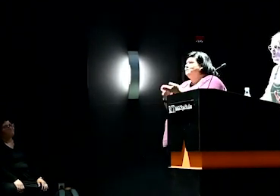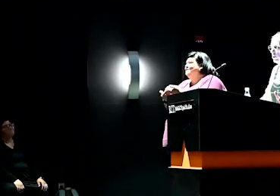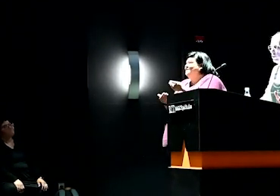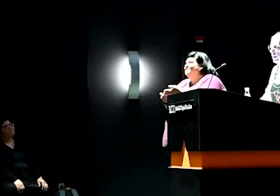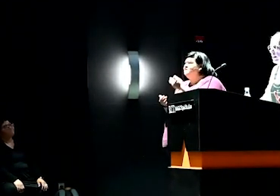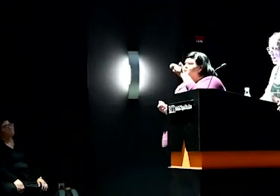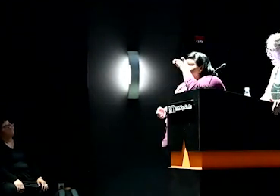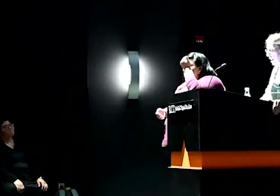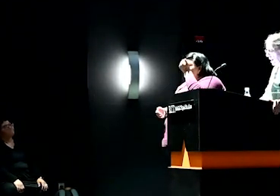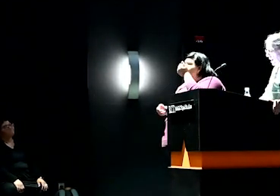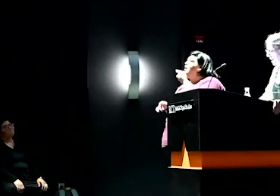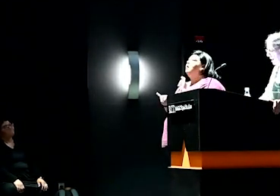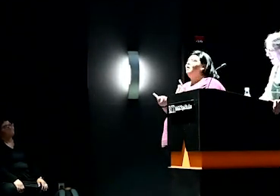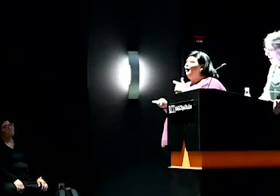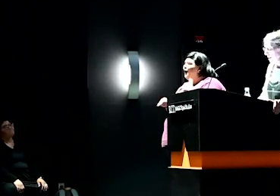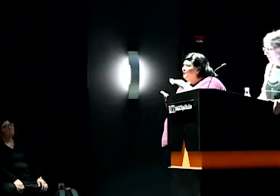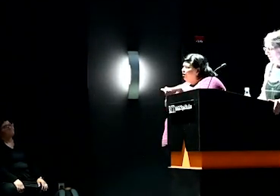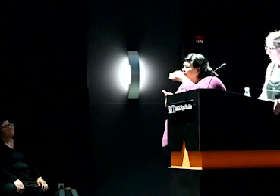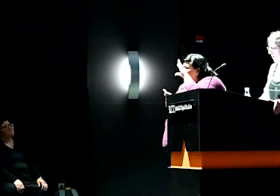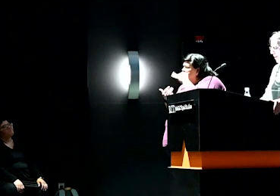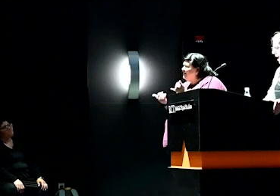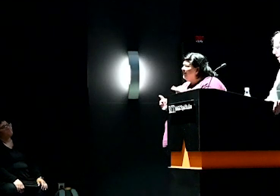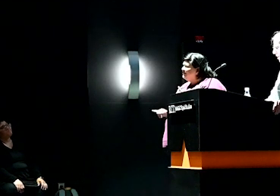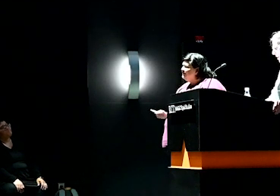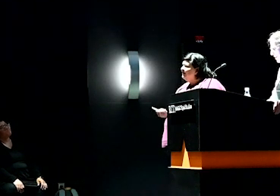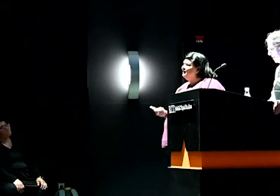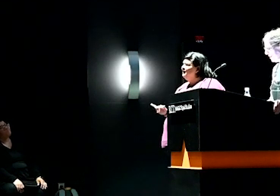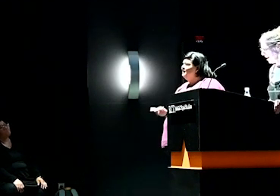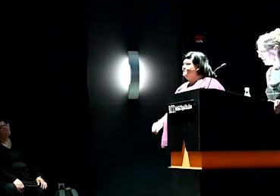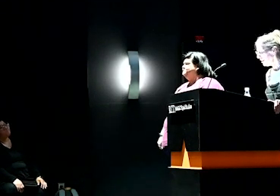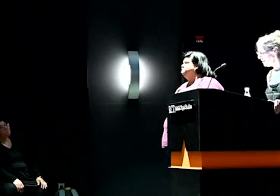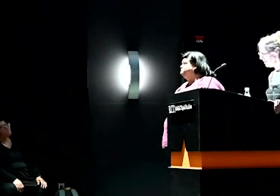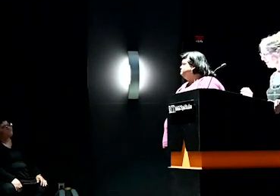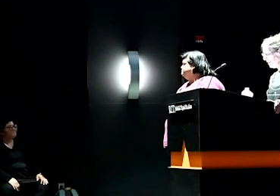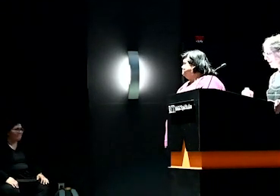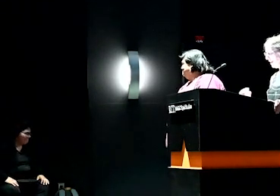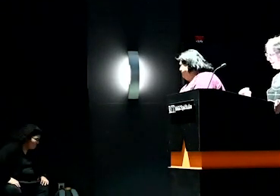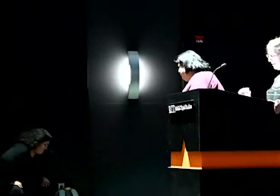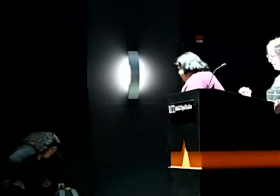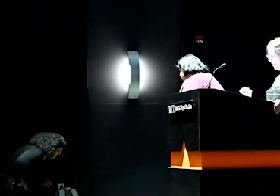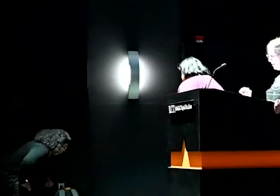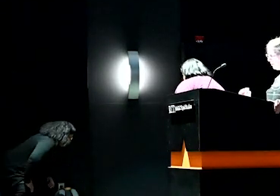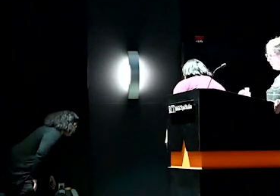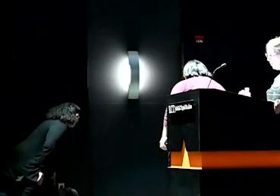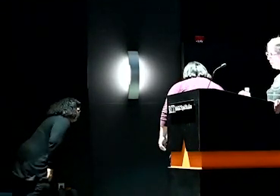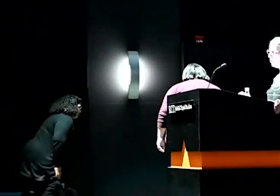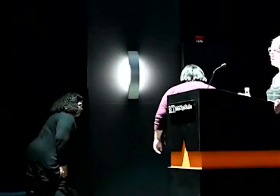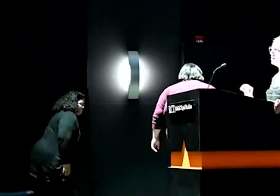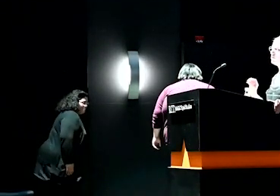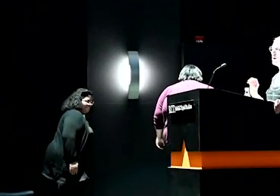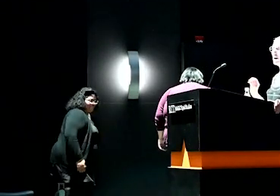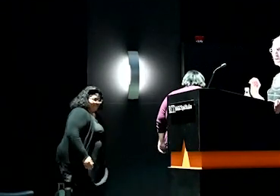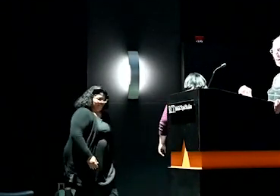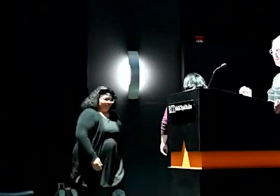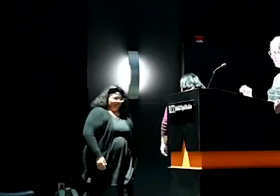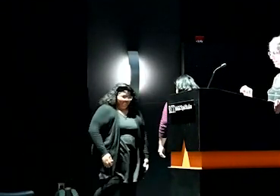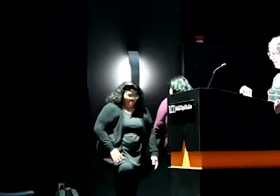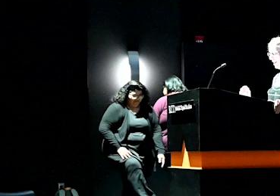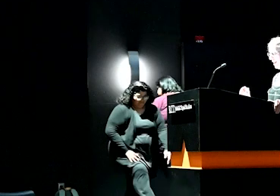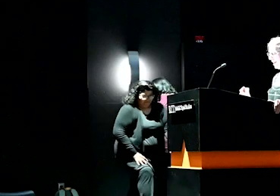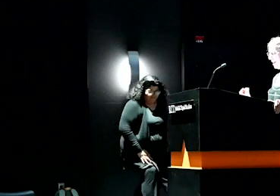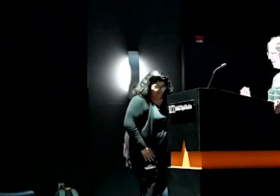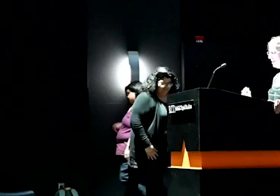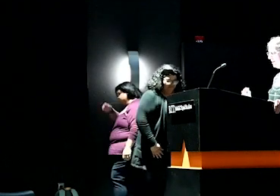forget you were learning. I think as designers, this is one of our